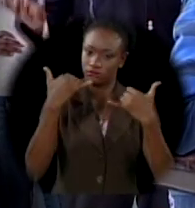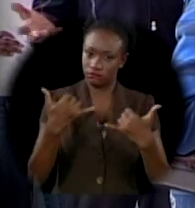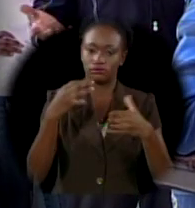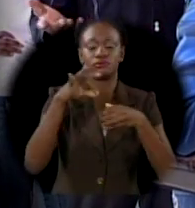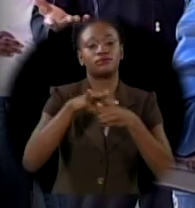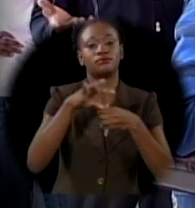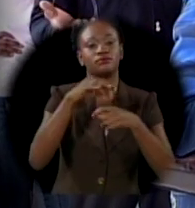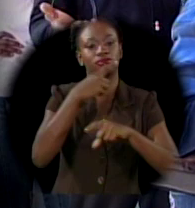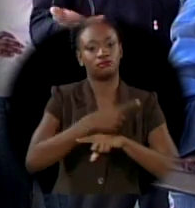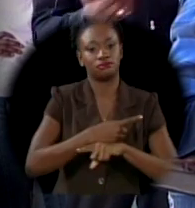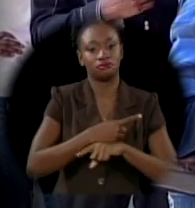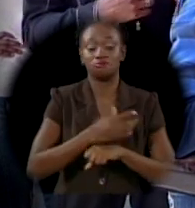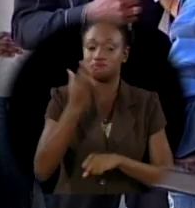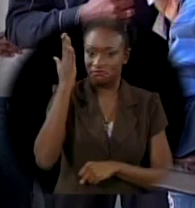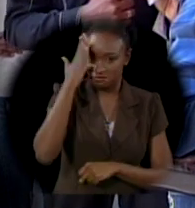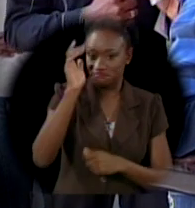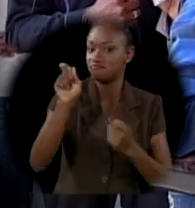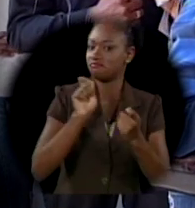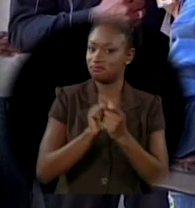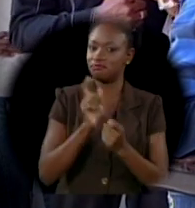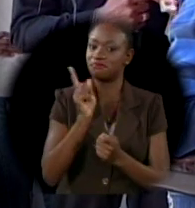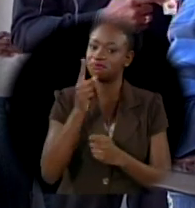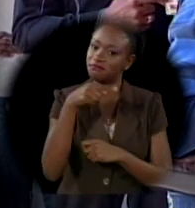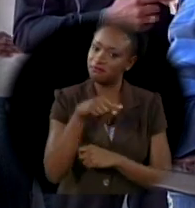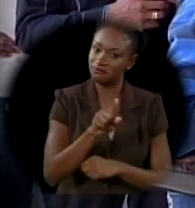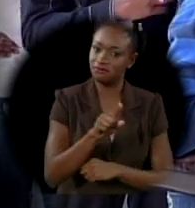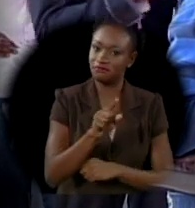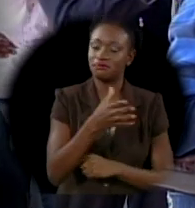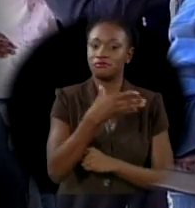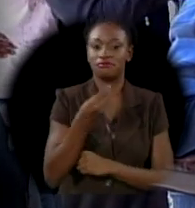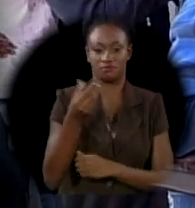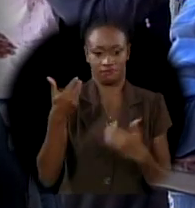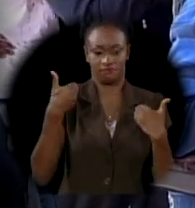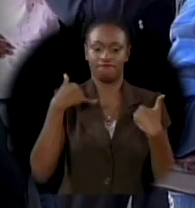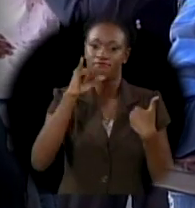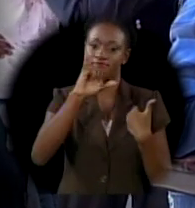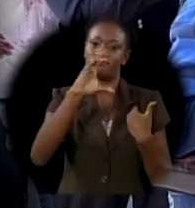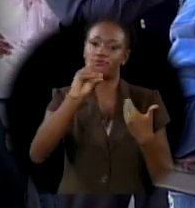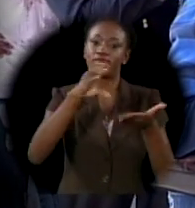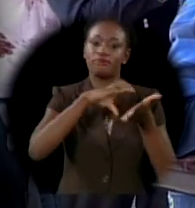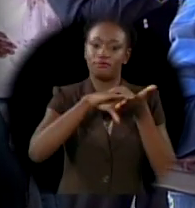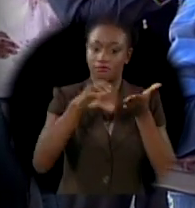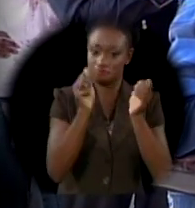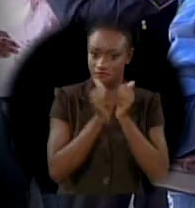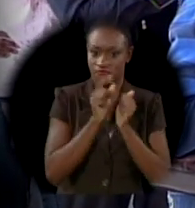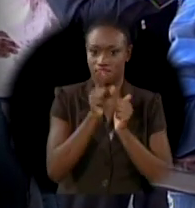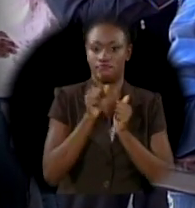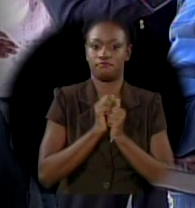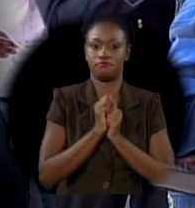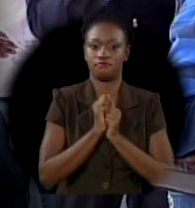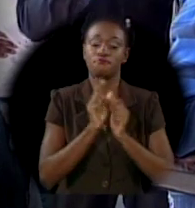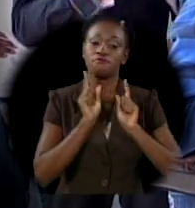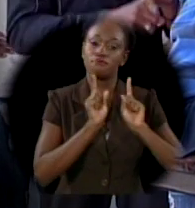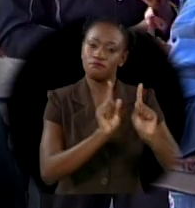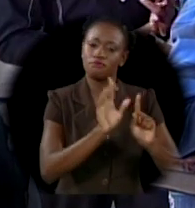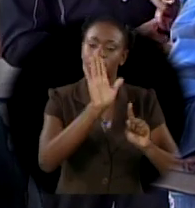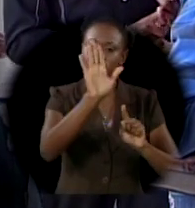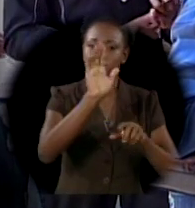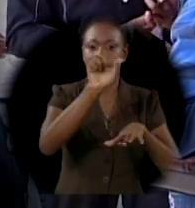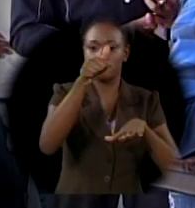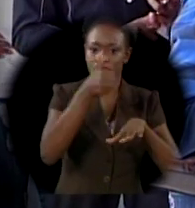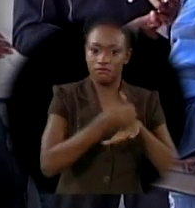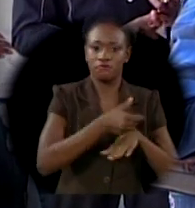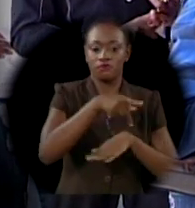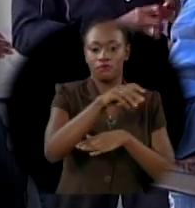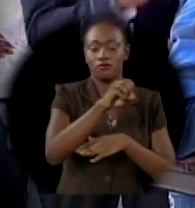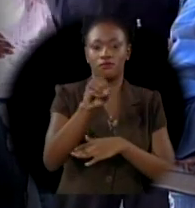So it's Election Day. You know exactly where to cast your vote and you have your voter's identification card with you. Go to your